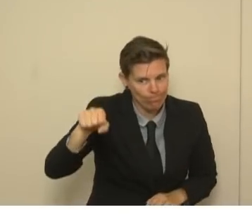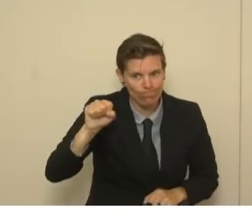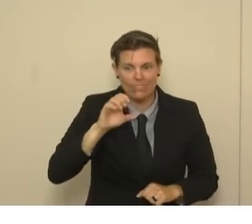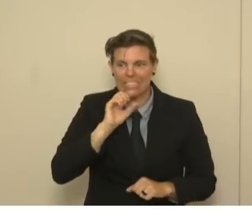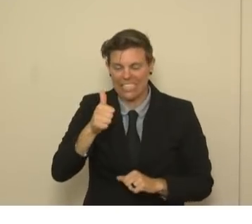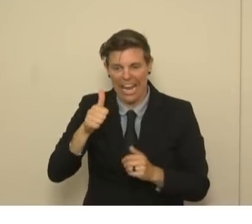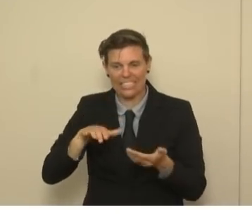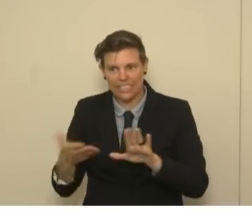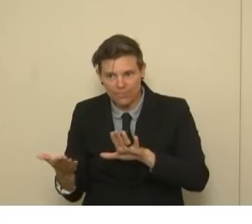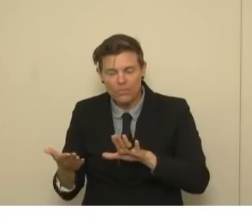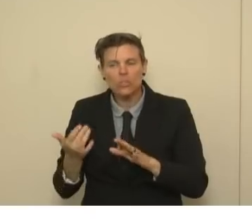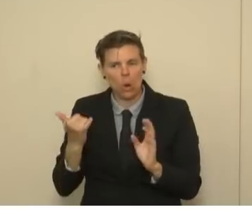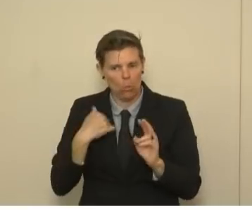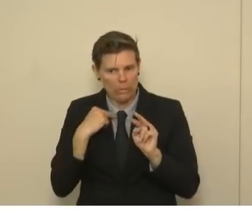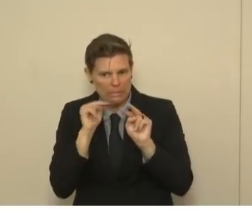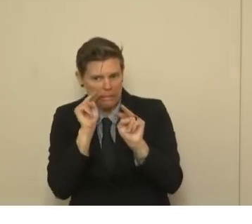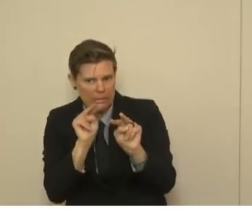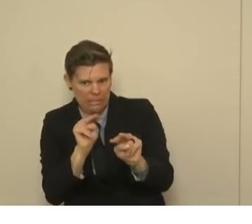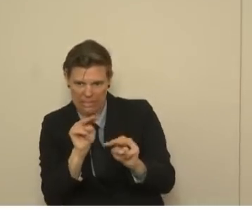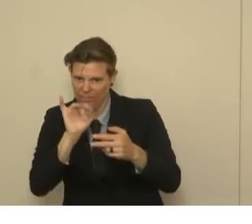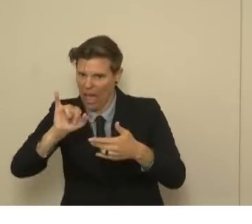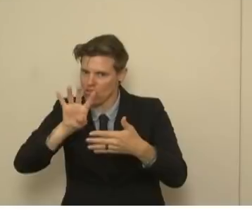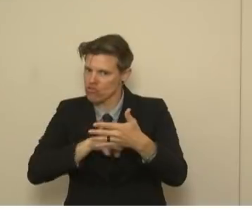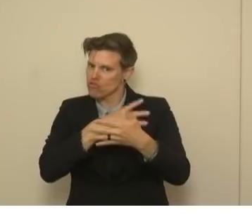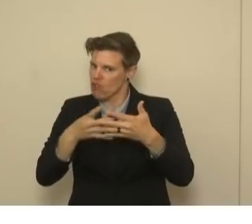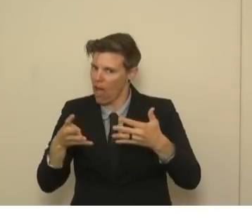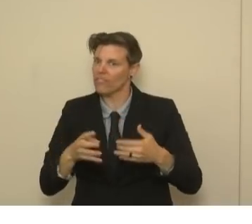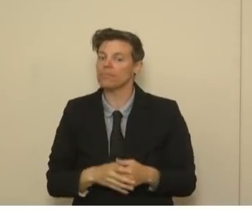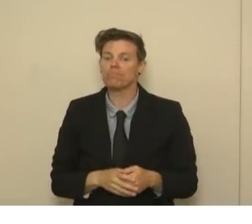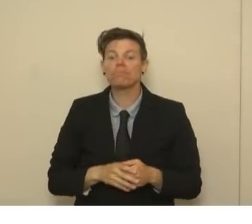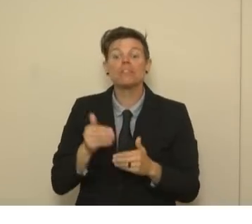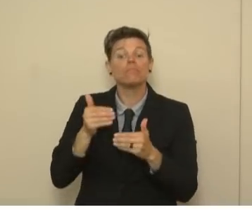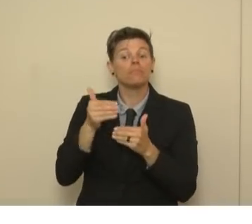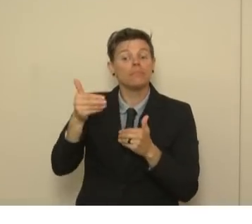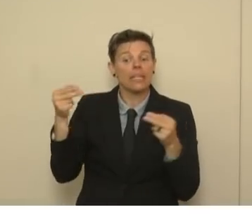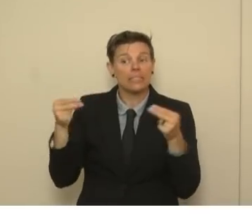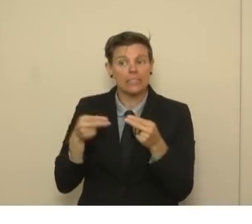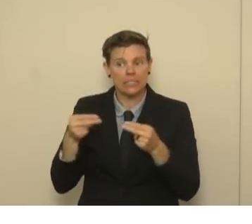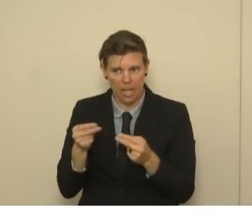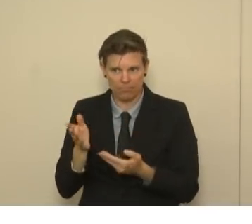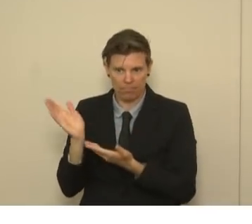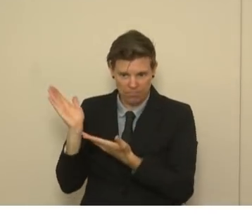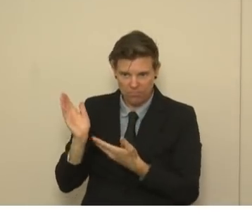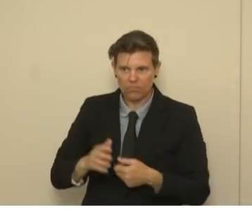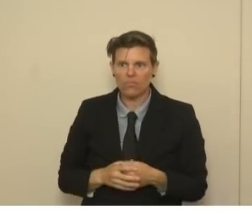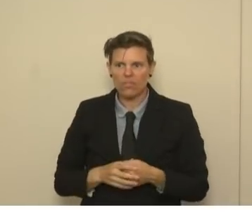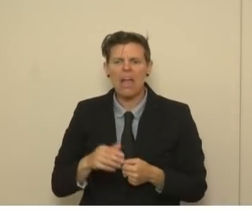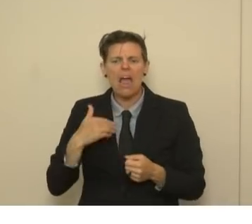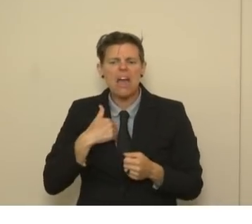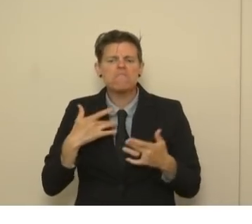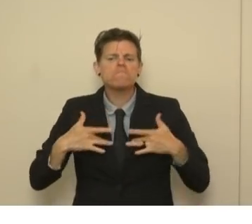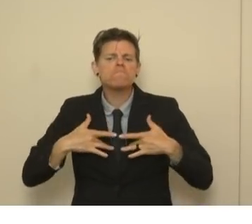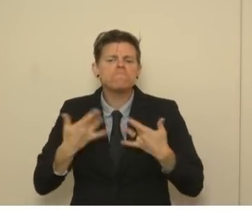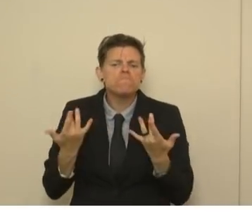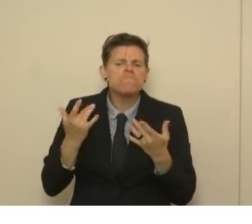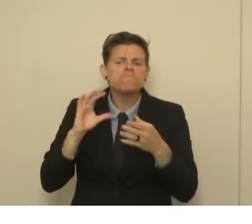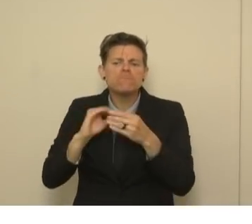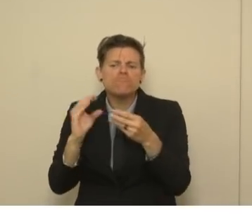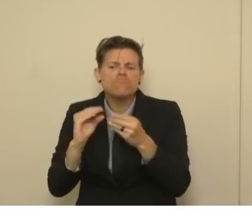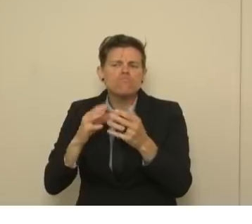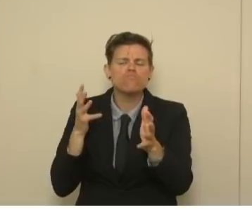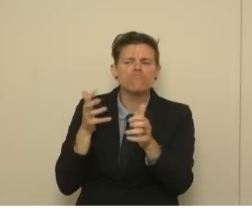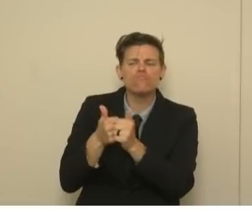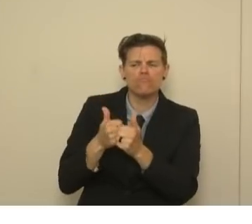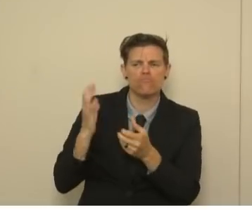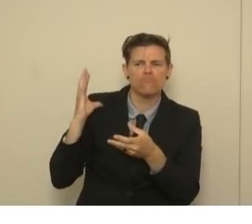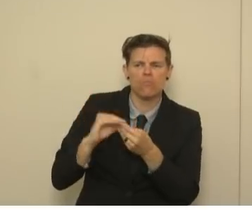Next slide, I'm going to do a little bit of medical updates for you today as well. Getting lots of emails from people who are saying,